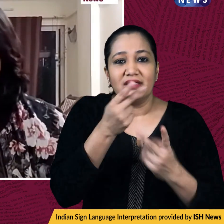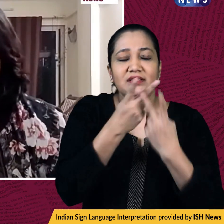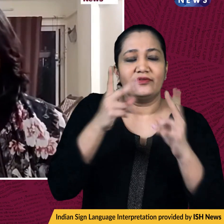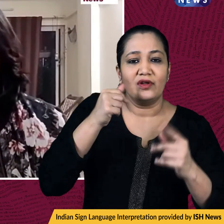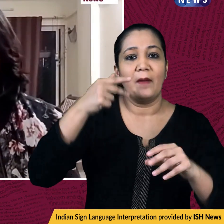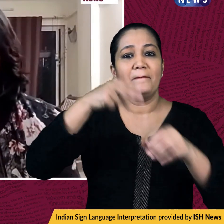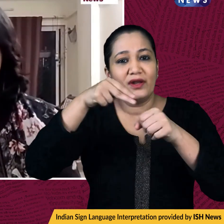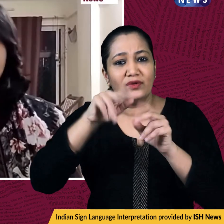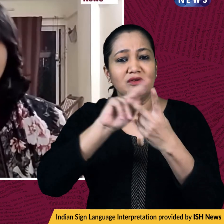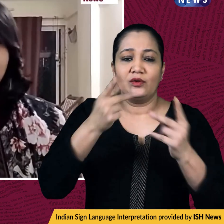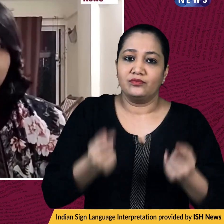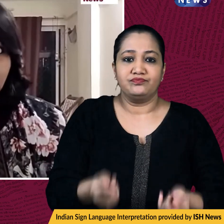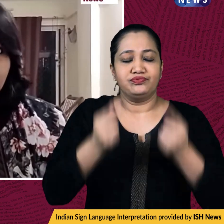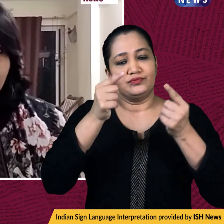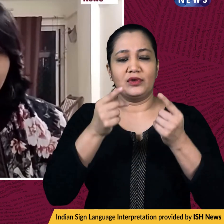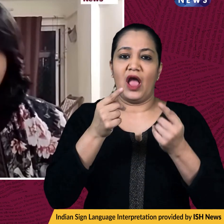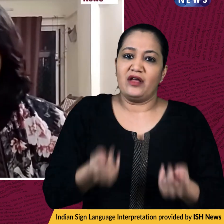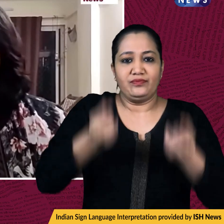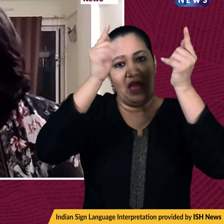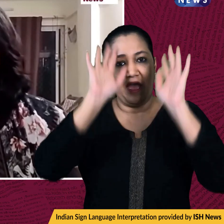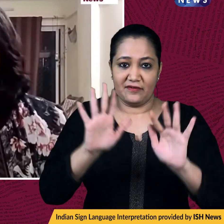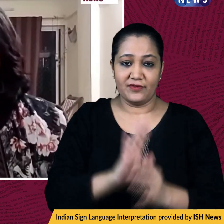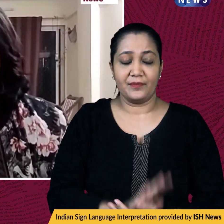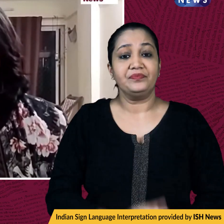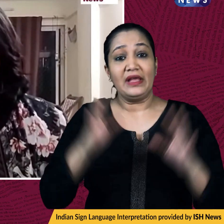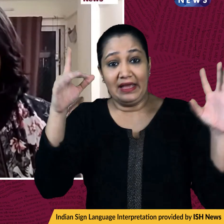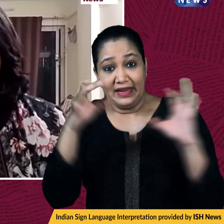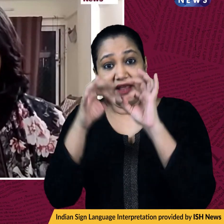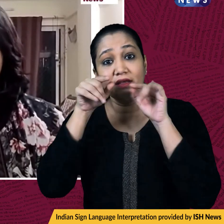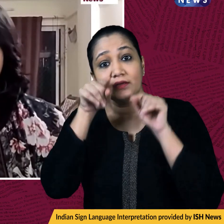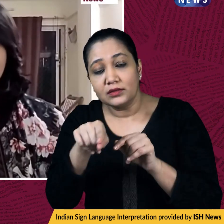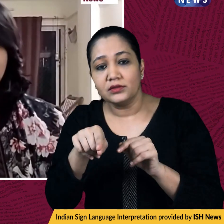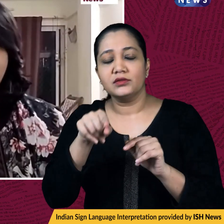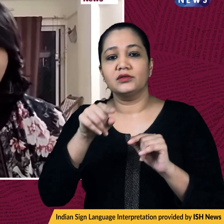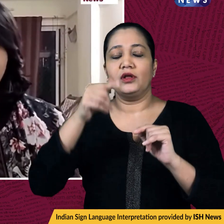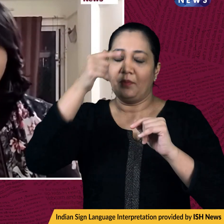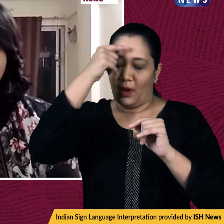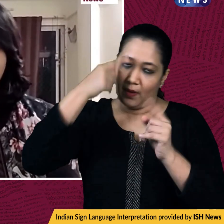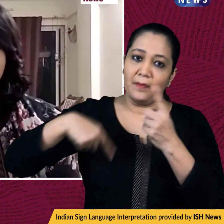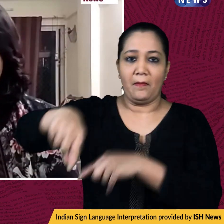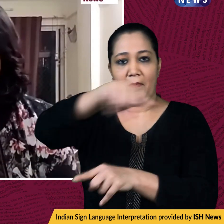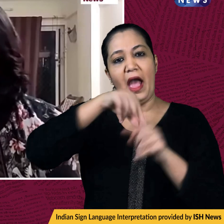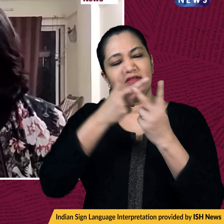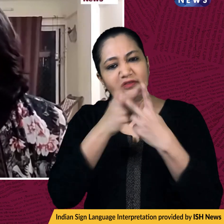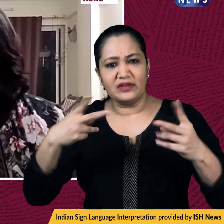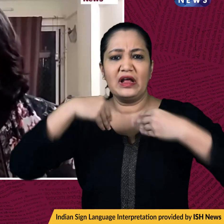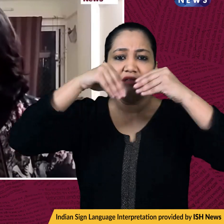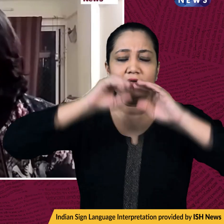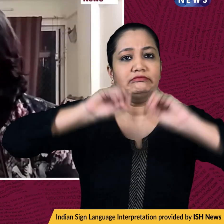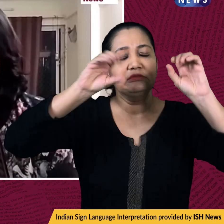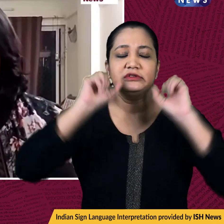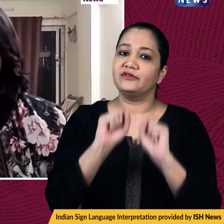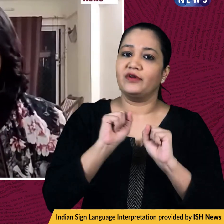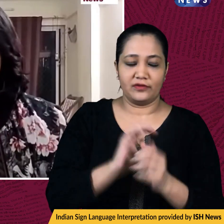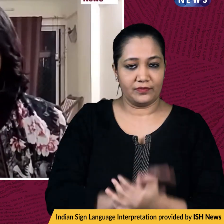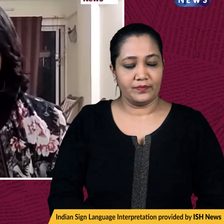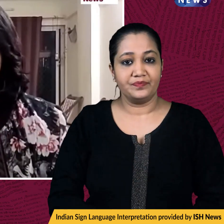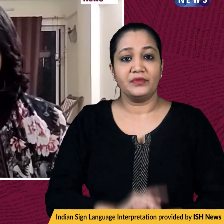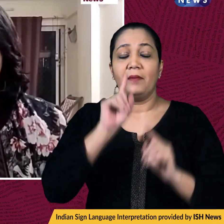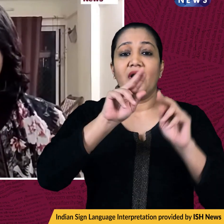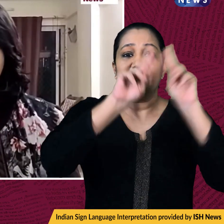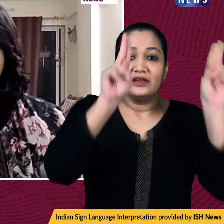including petroleum products, are prevailing high, and because of this, there is a stress in all sectors. However,